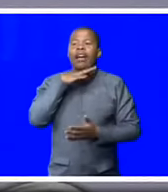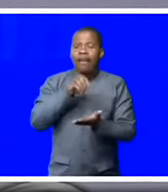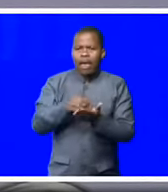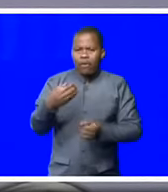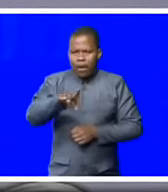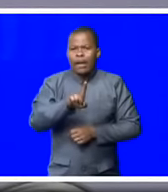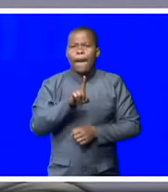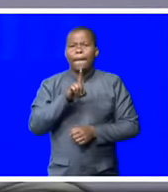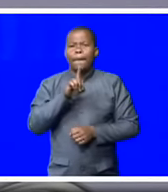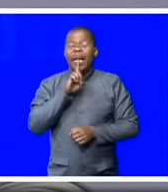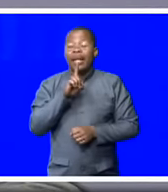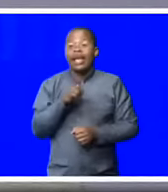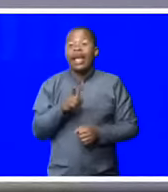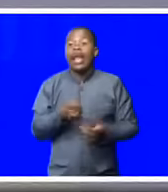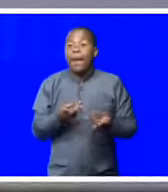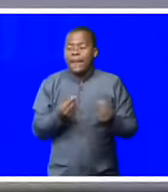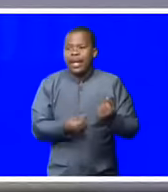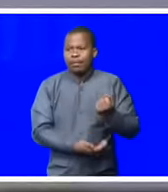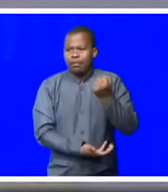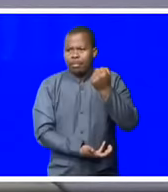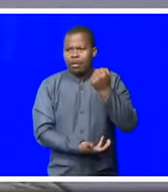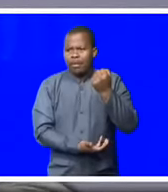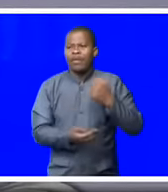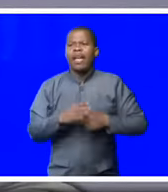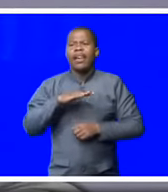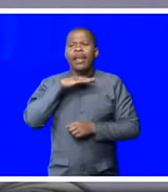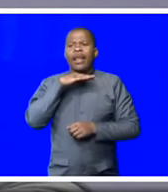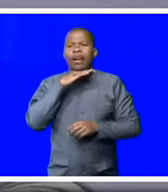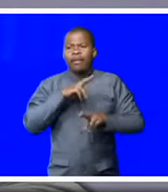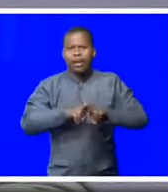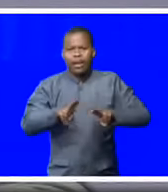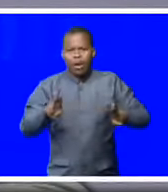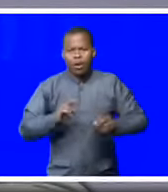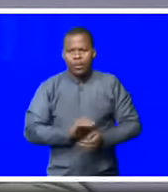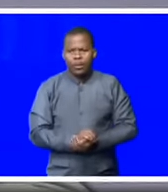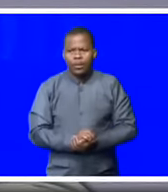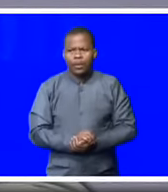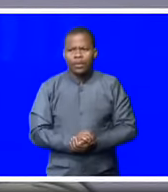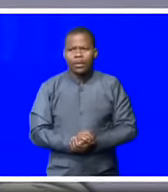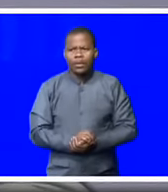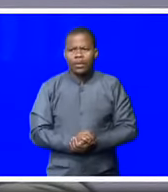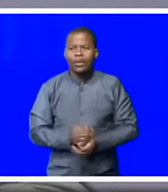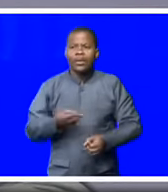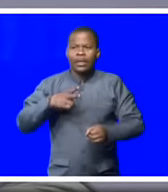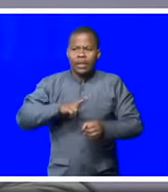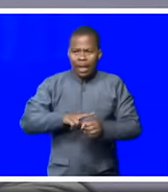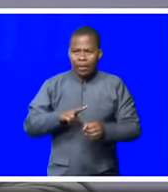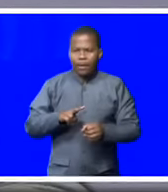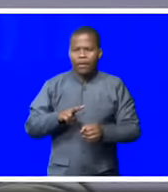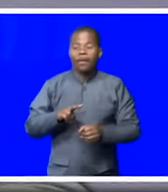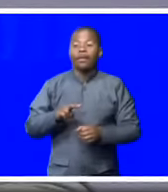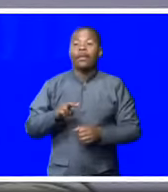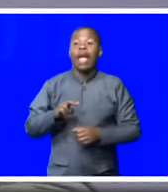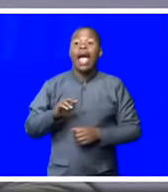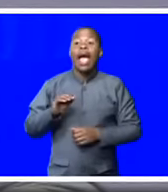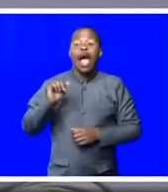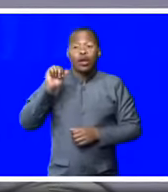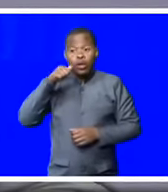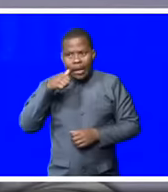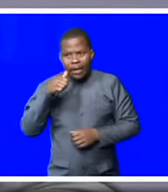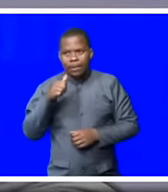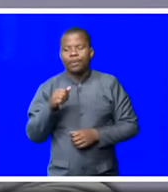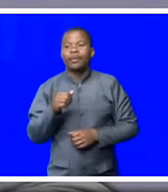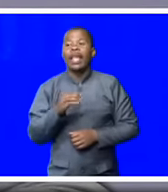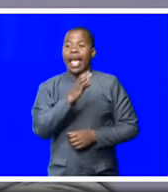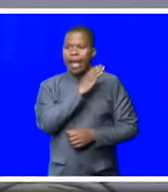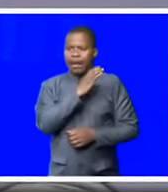budget is seeming really, they'll be utilizing that budget fully. So at tomorrow's cabinet, I'm submitting a